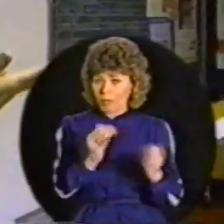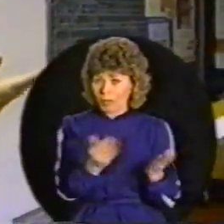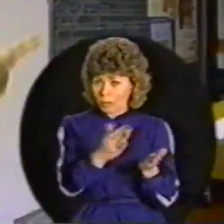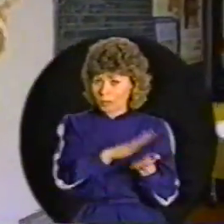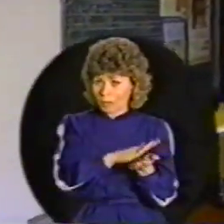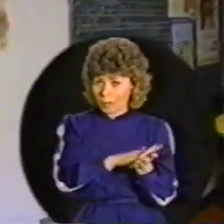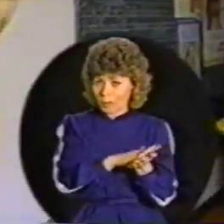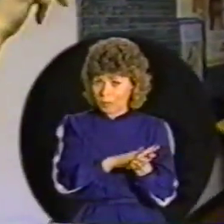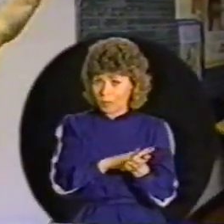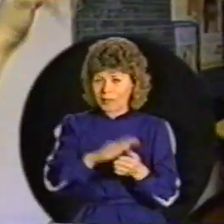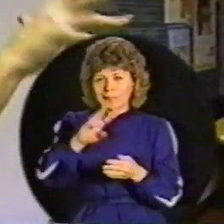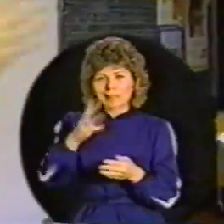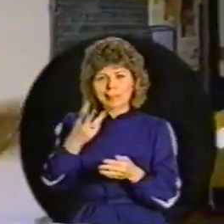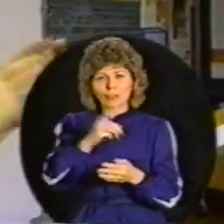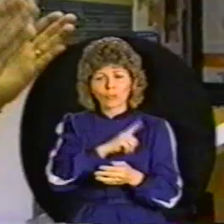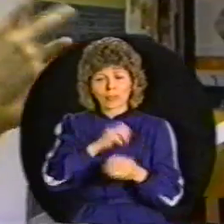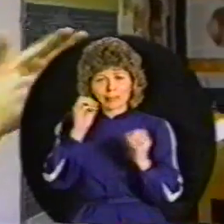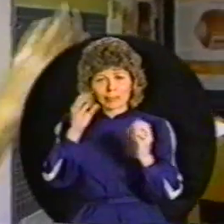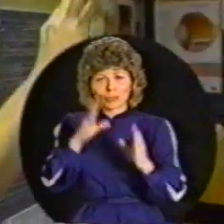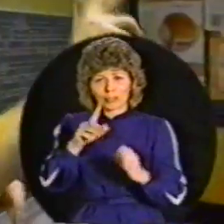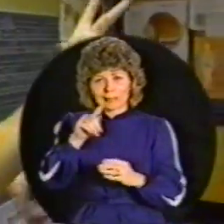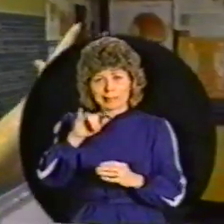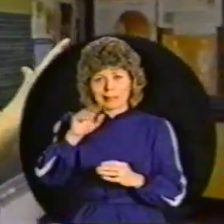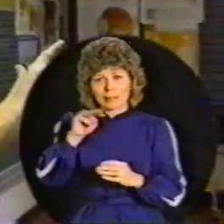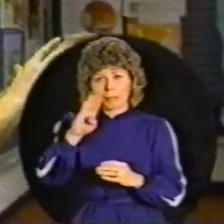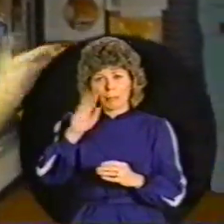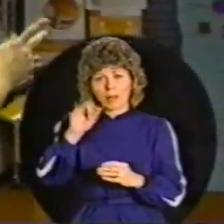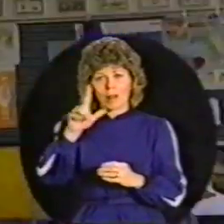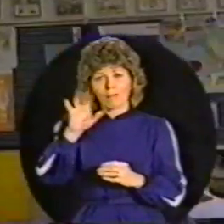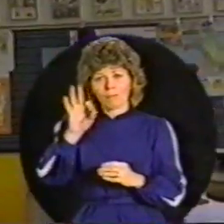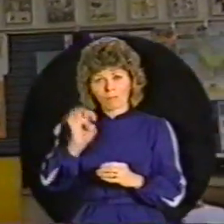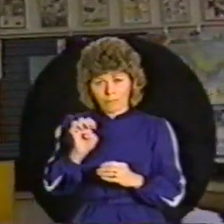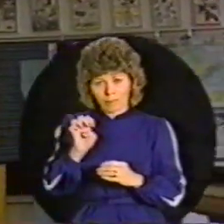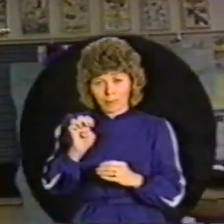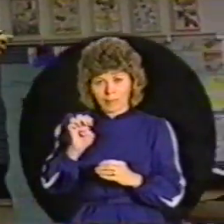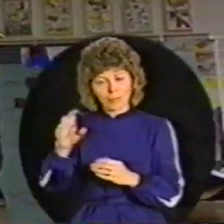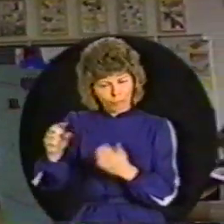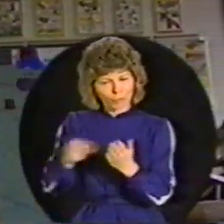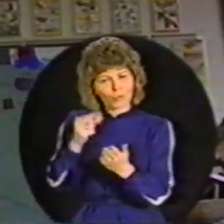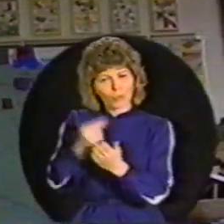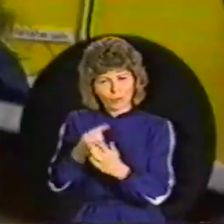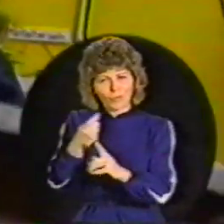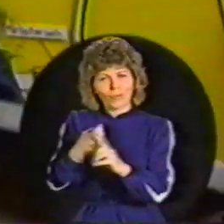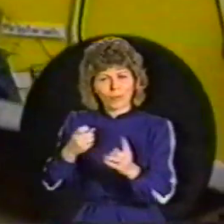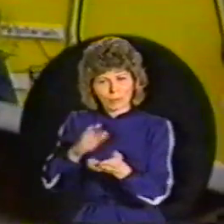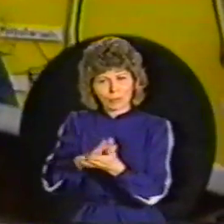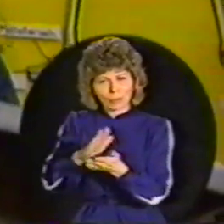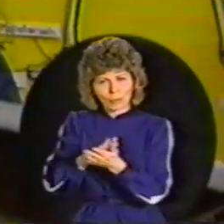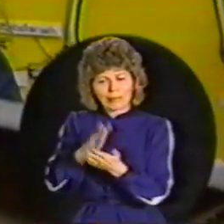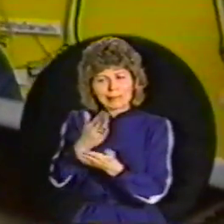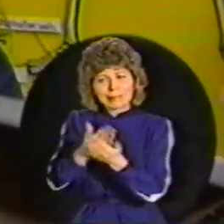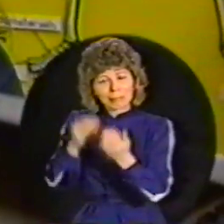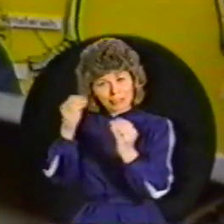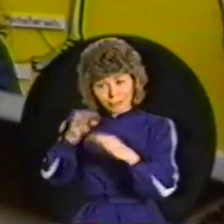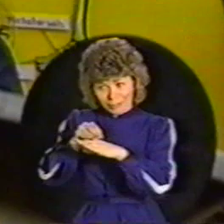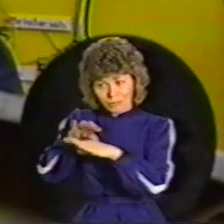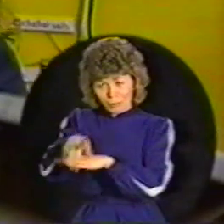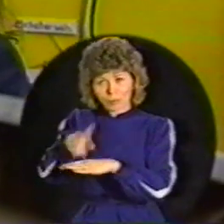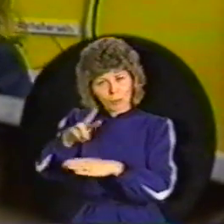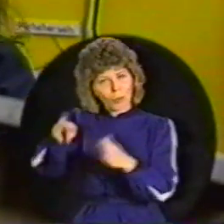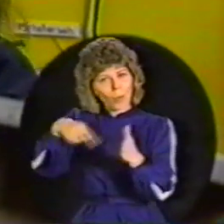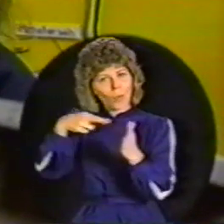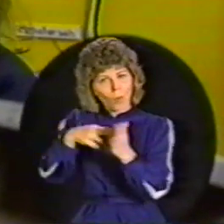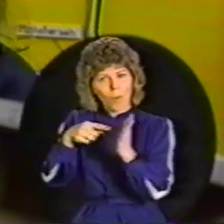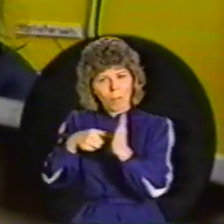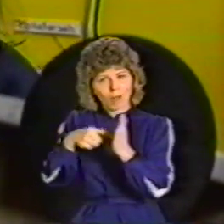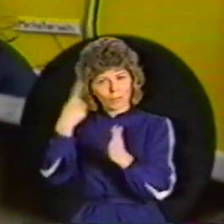teachers are hearing impaired at the academy. Sixth grade teacher Tim Belf is a graduate of the school. Some of his deaf teachers influenced him